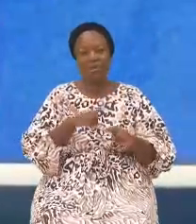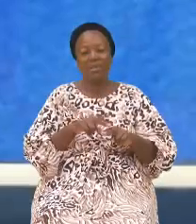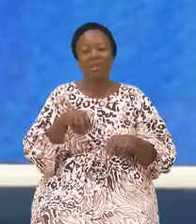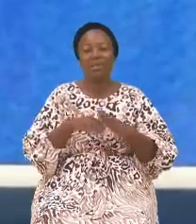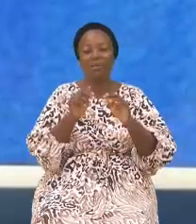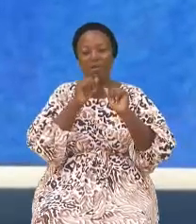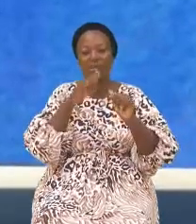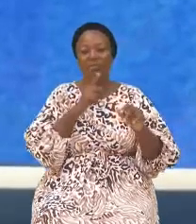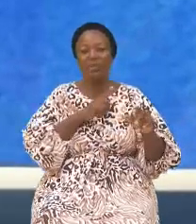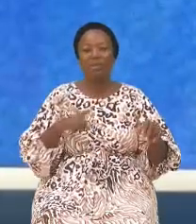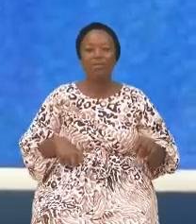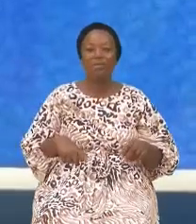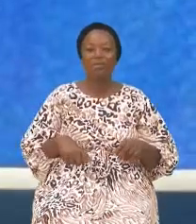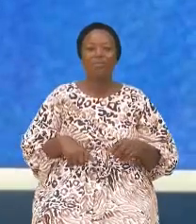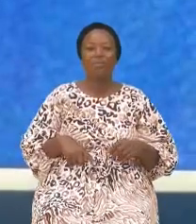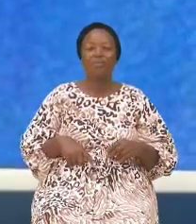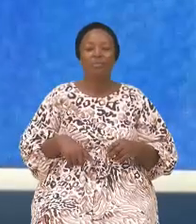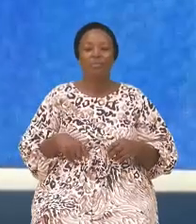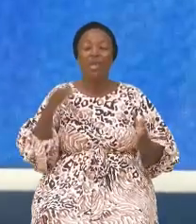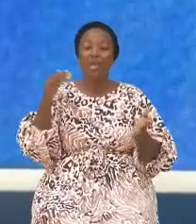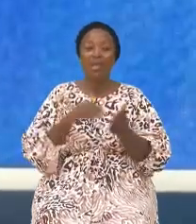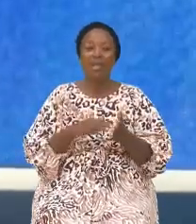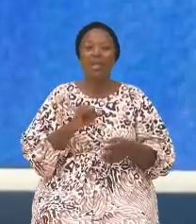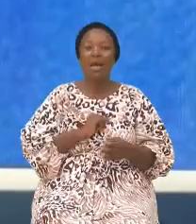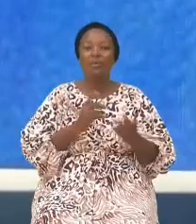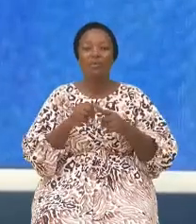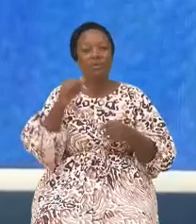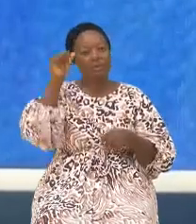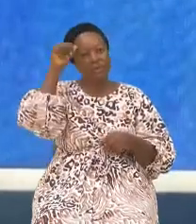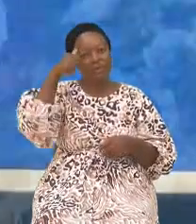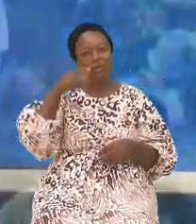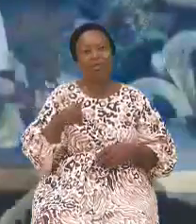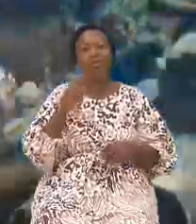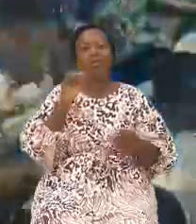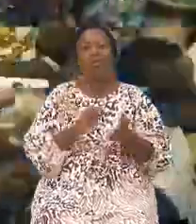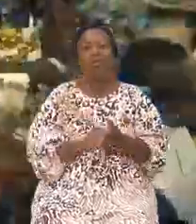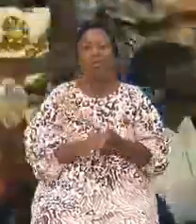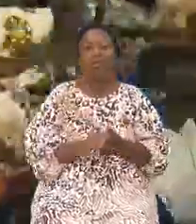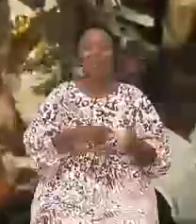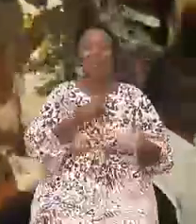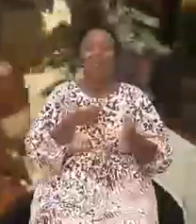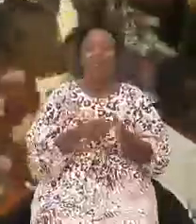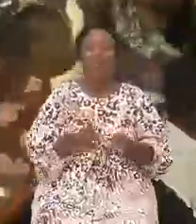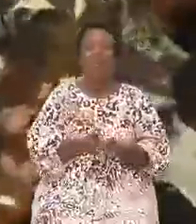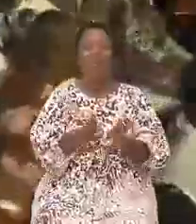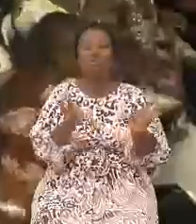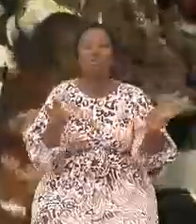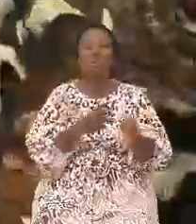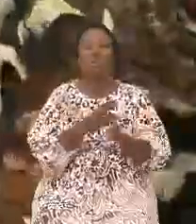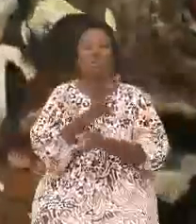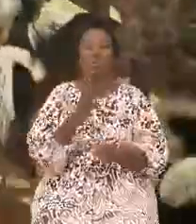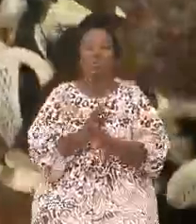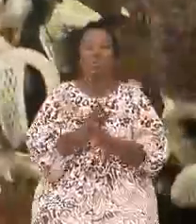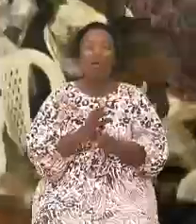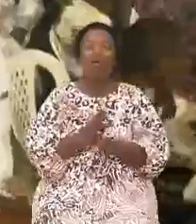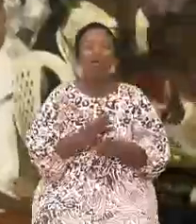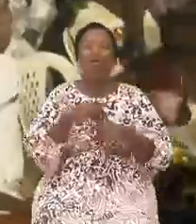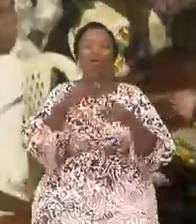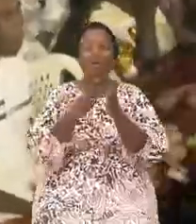name. God bless you. Sit down in the blessing of the Lord. Again, I want to remind you